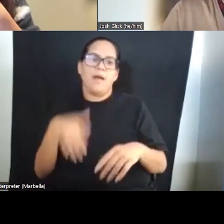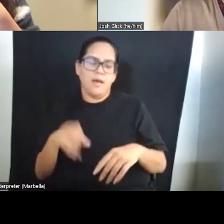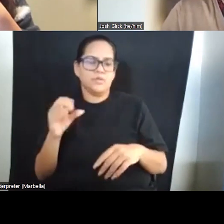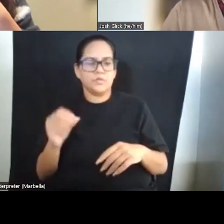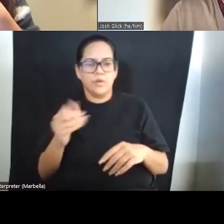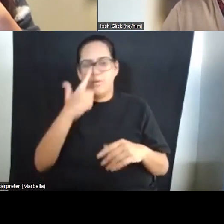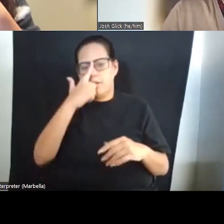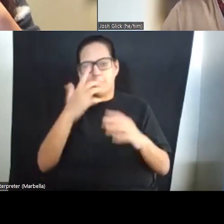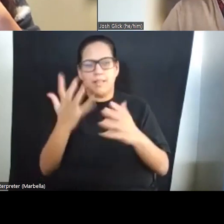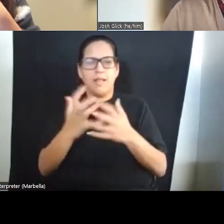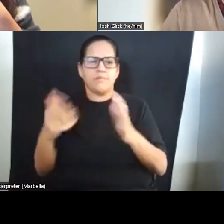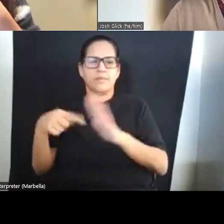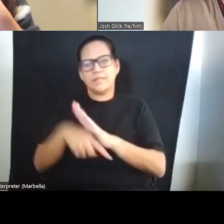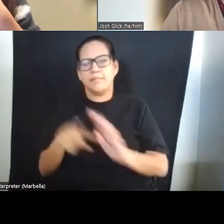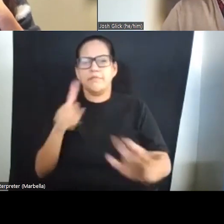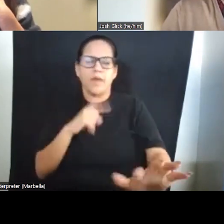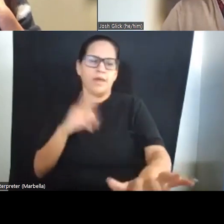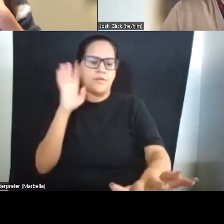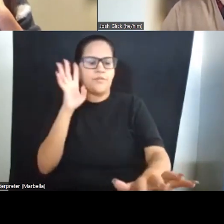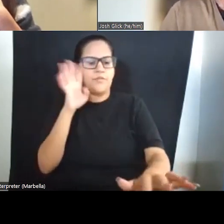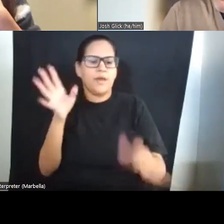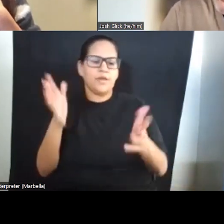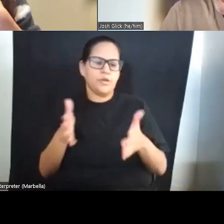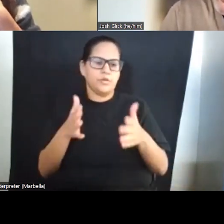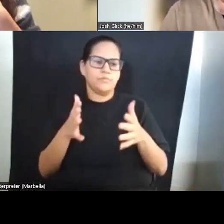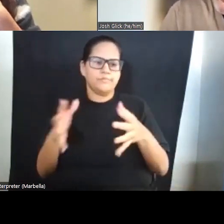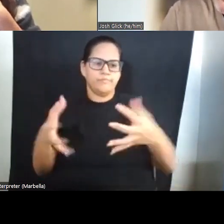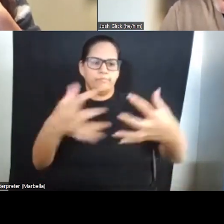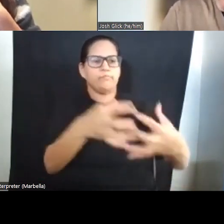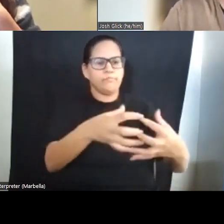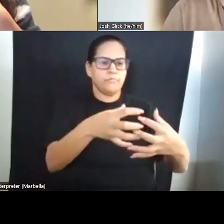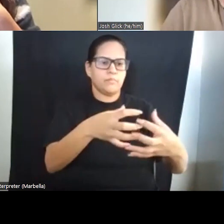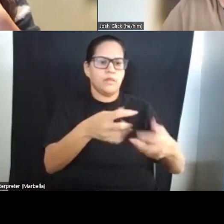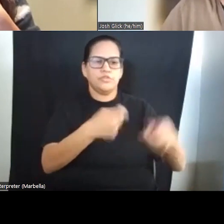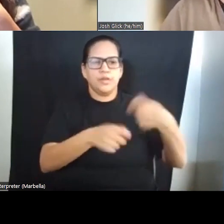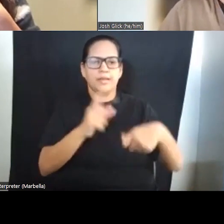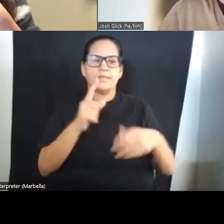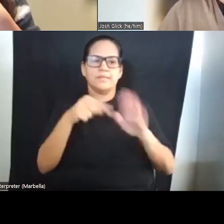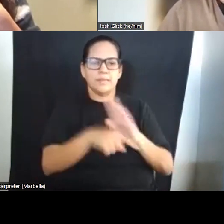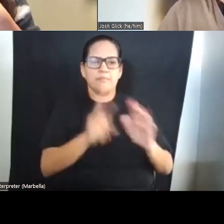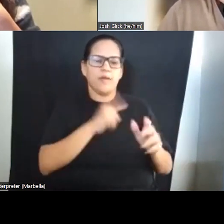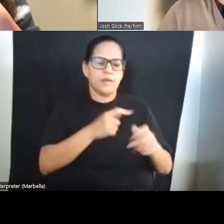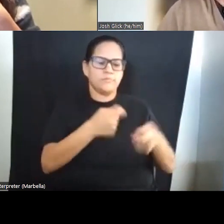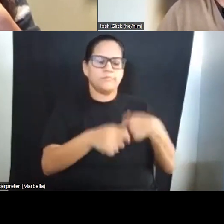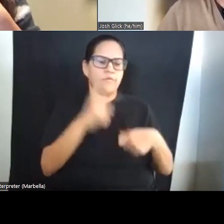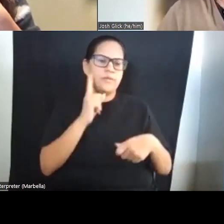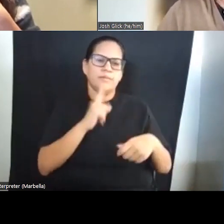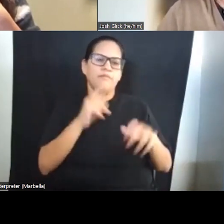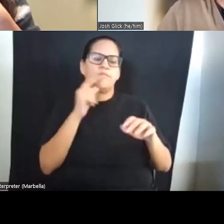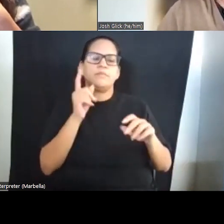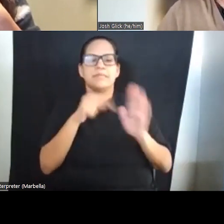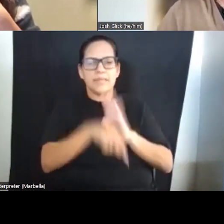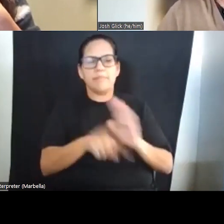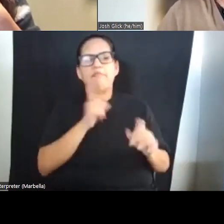the deepfake creators congregate and sort of just trade deepfakes and tips and techniques for deepfaking.